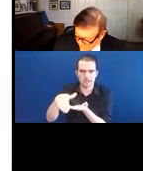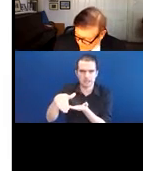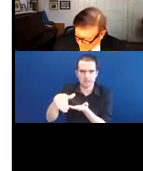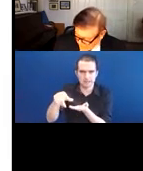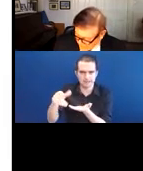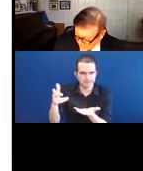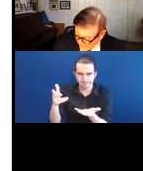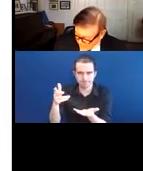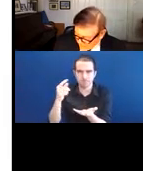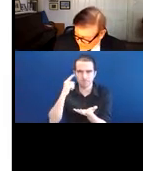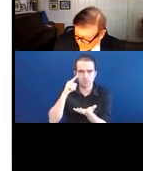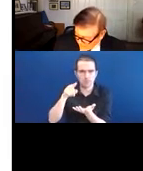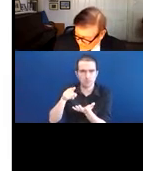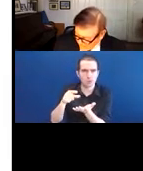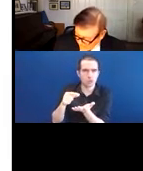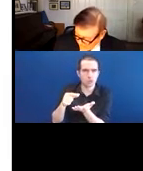shillings.